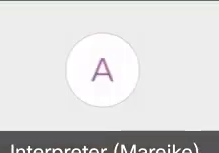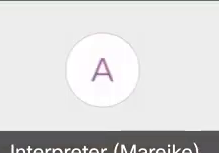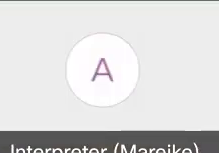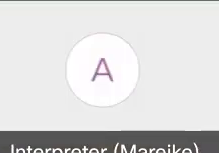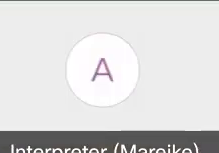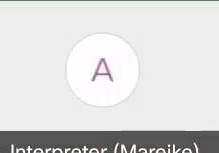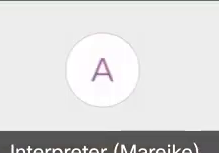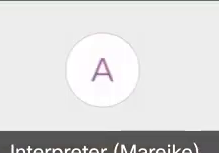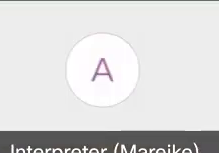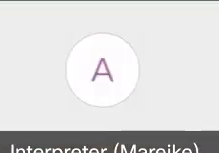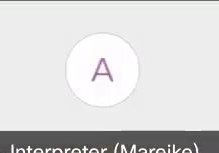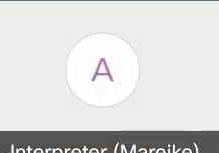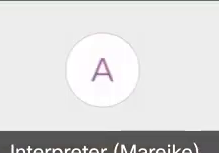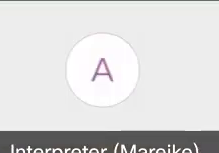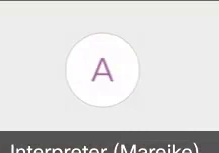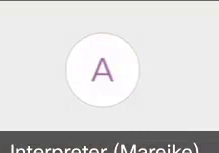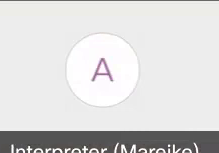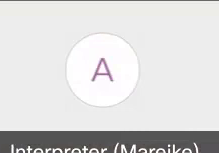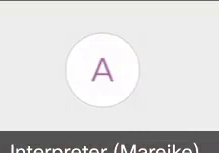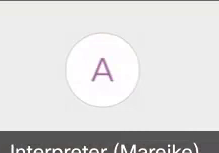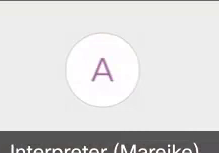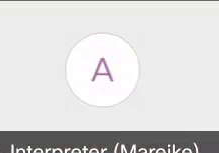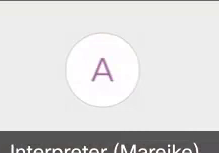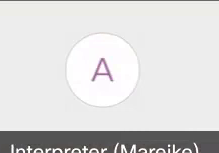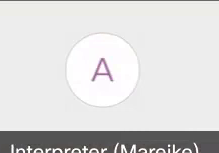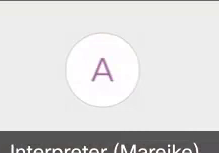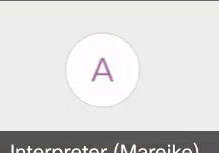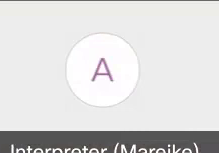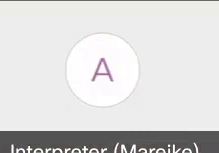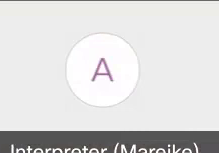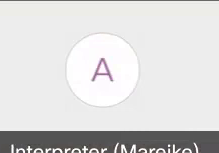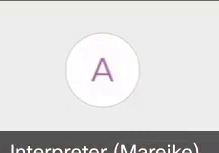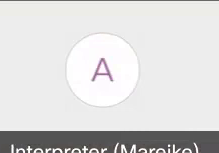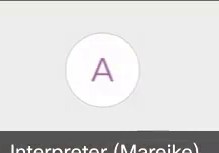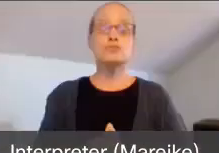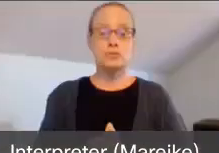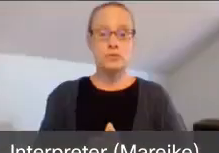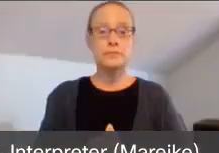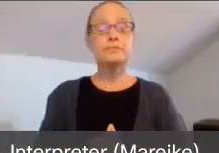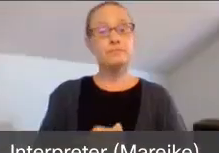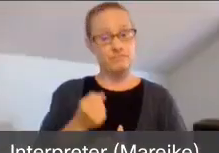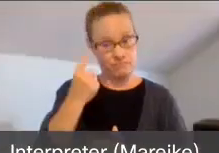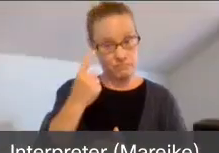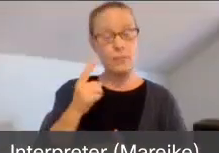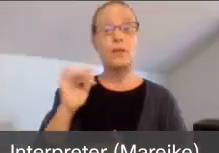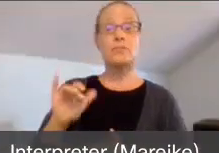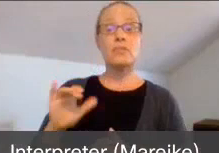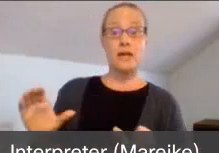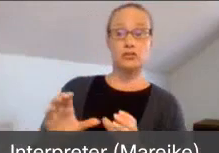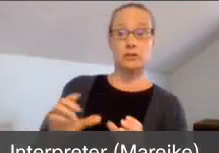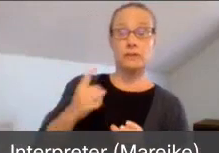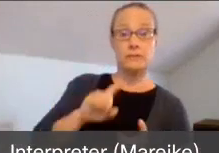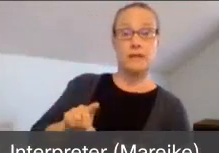attendance will be available for download at the end of the webinar. Please note this certificate is for personal portfolio